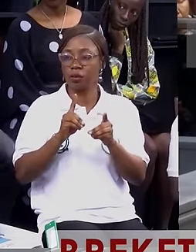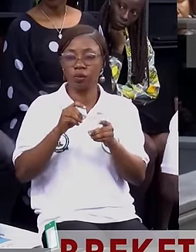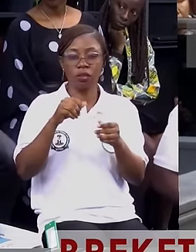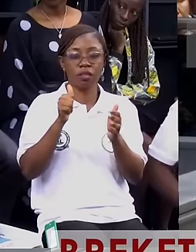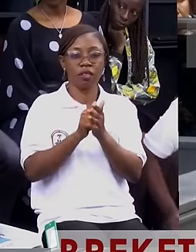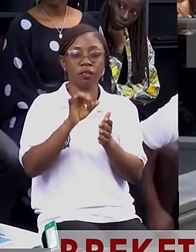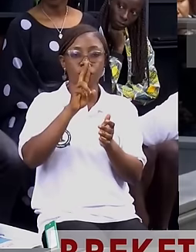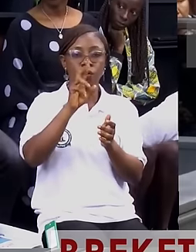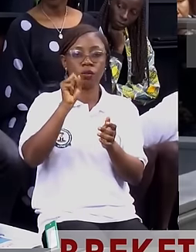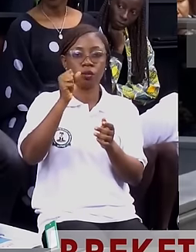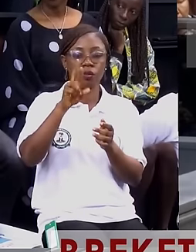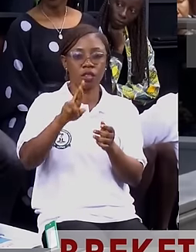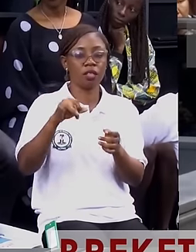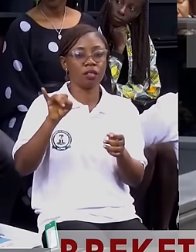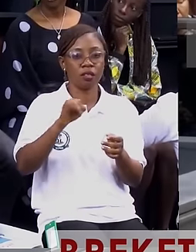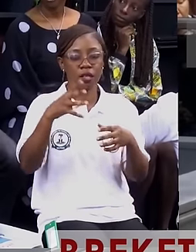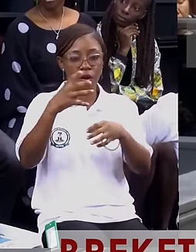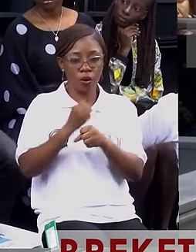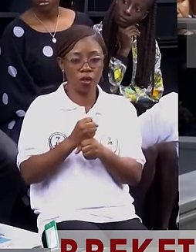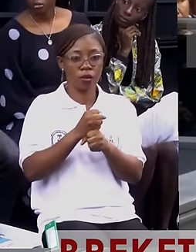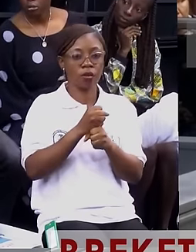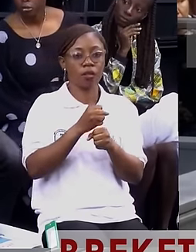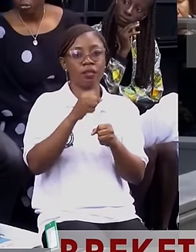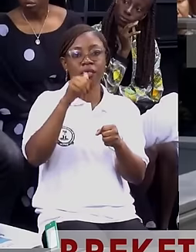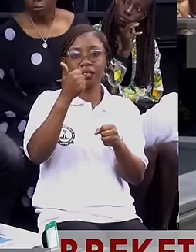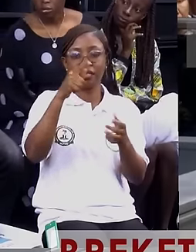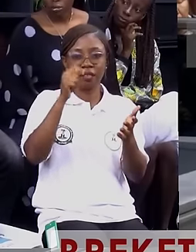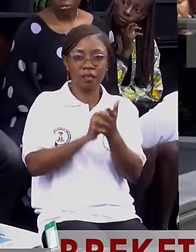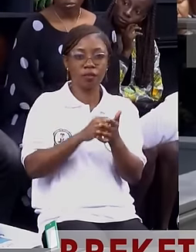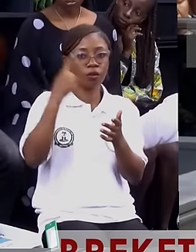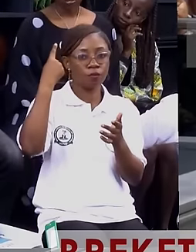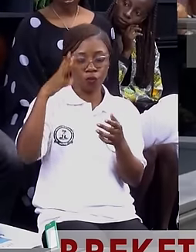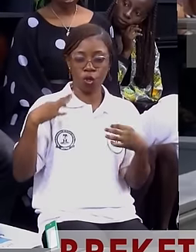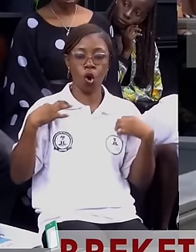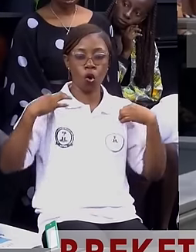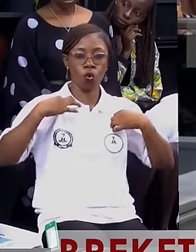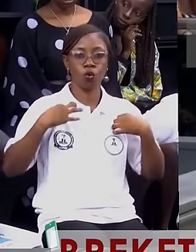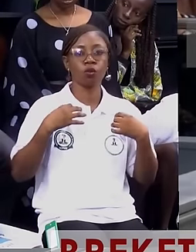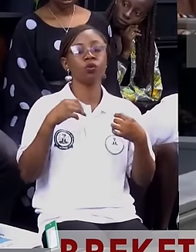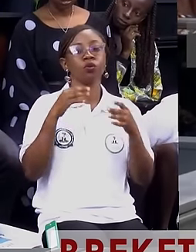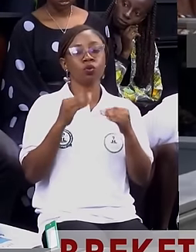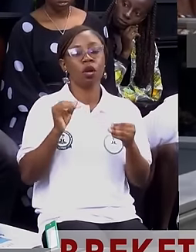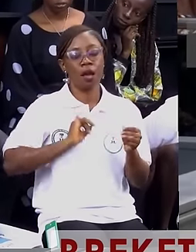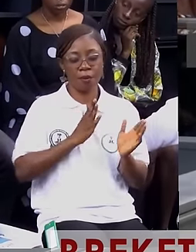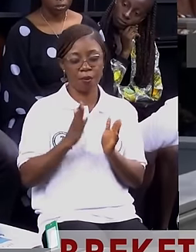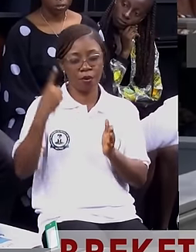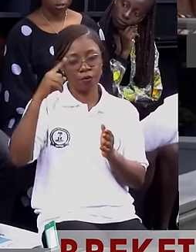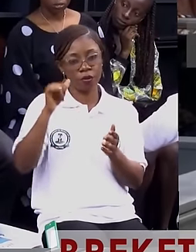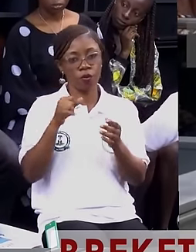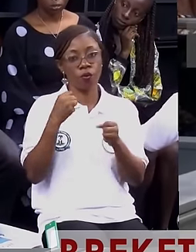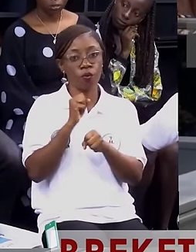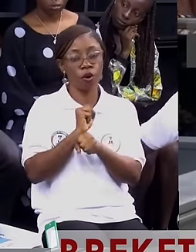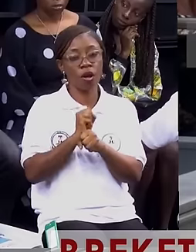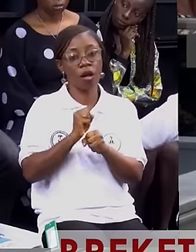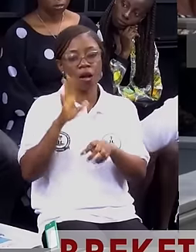job. They collected 10,000 first for the costumes. So I prepared for the job. Then I called the manager. Okay,